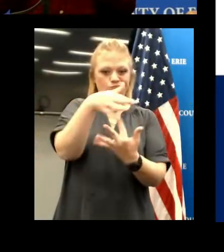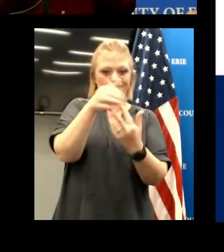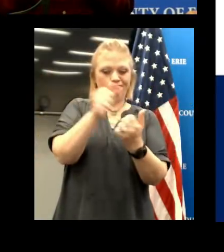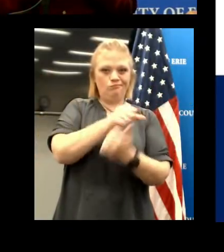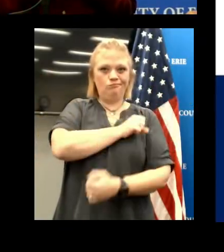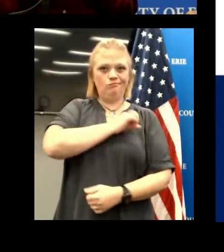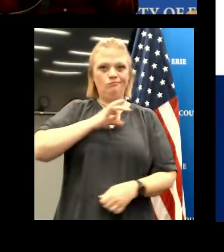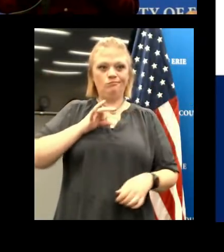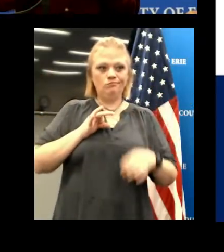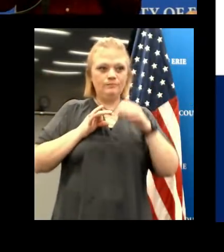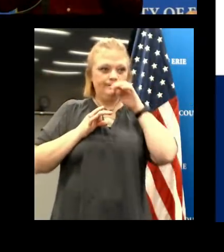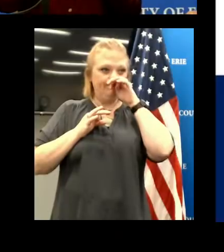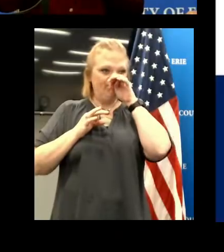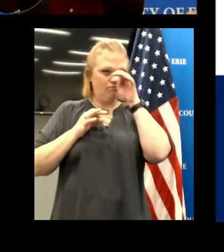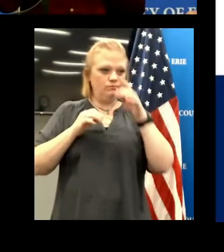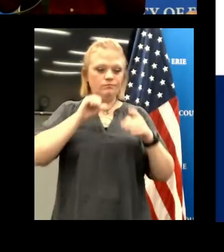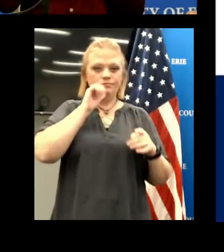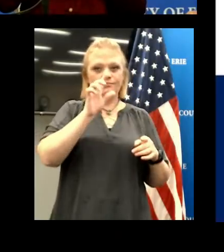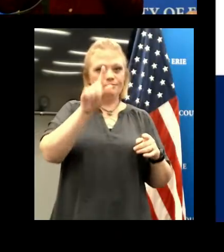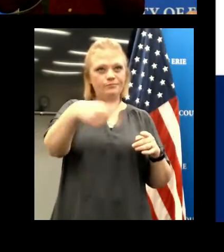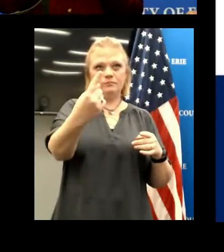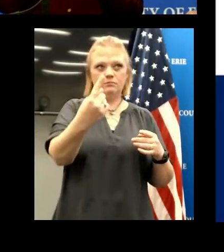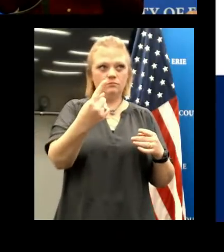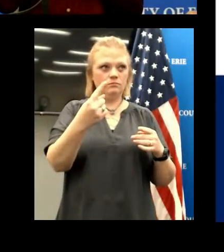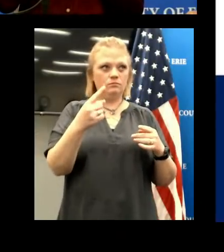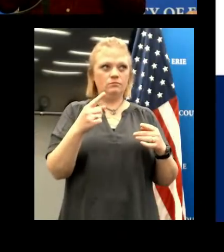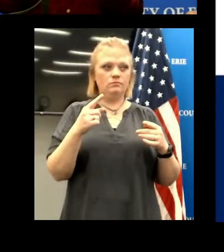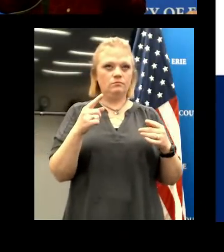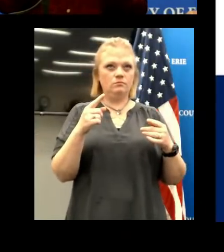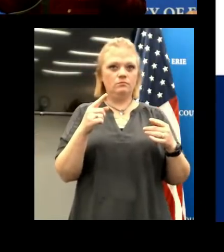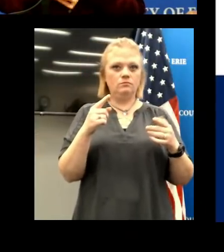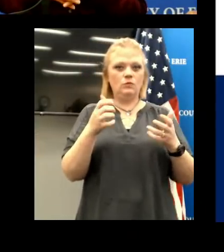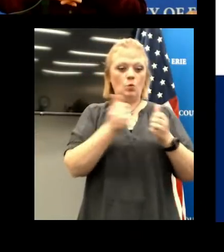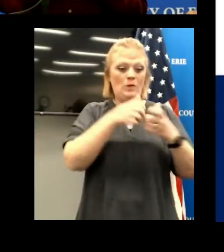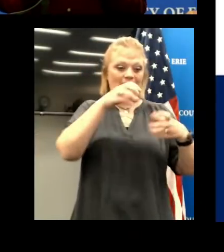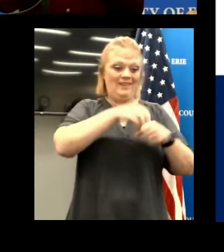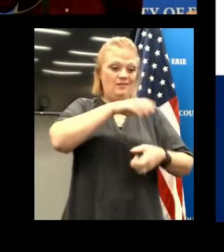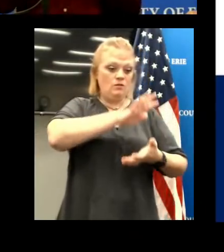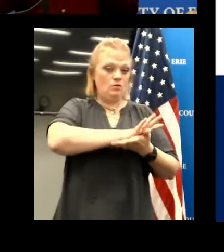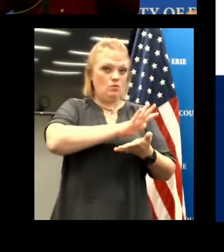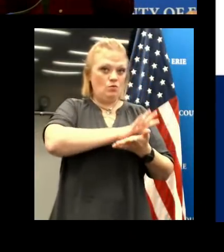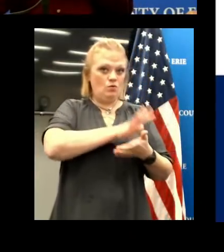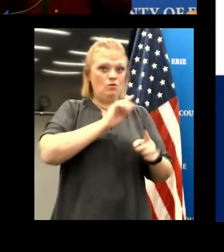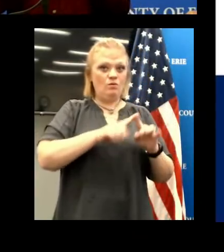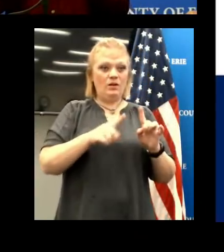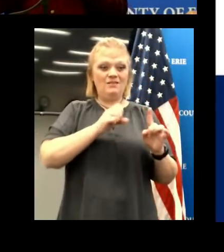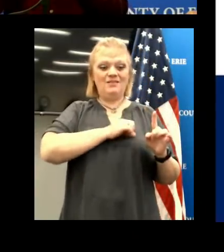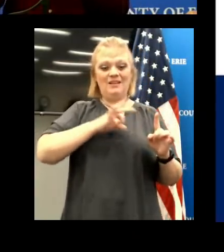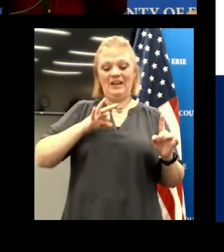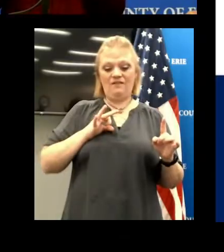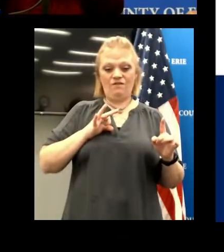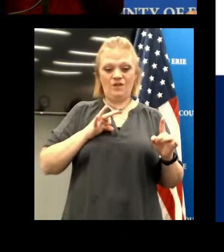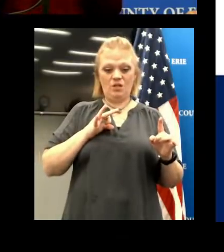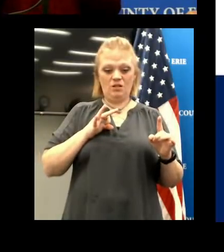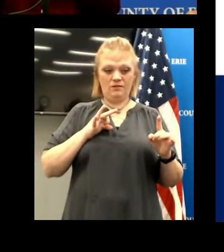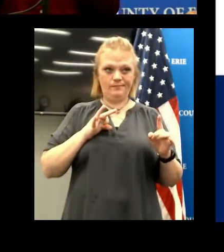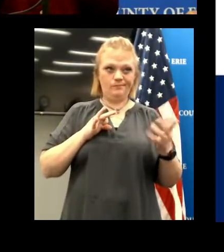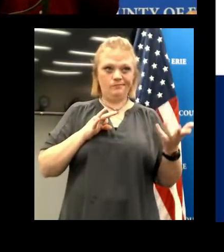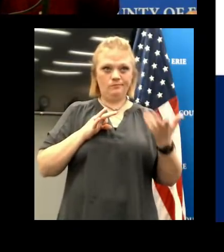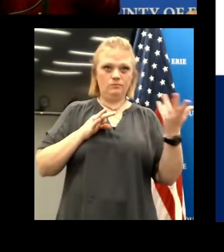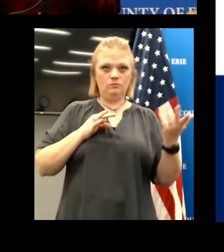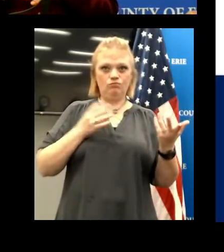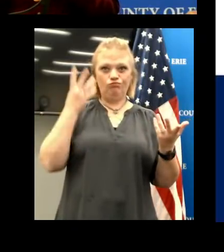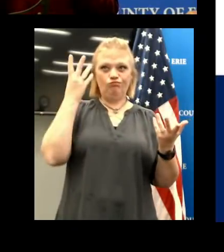staff who are not just transmitting within the school. We're seeing staff